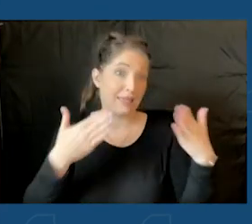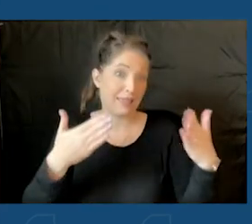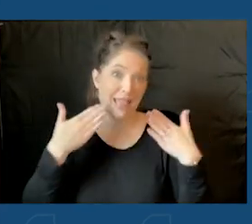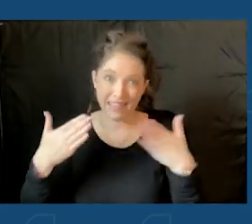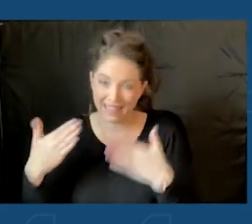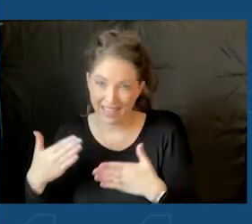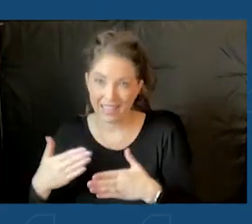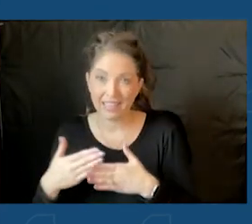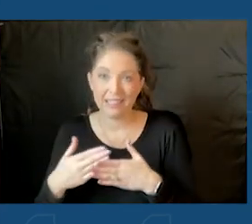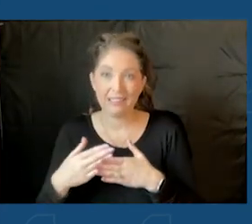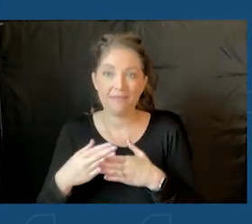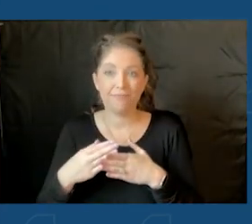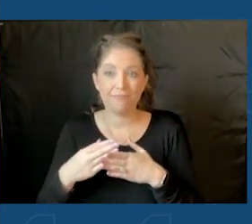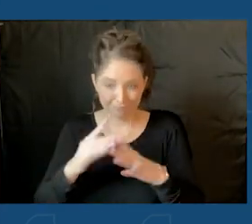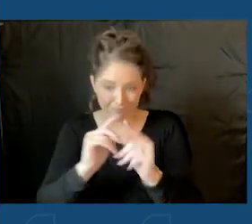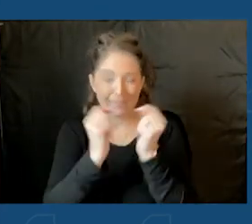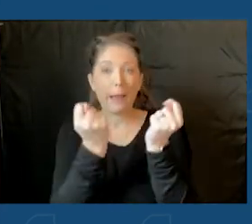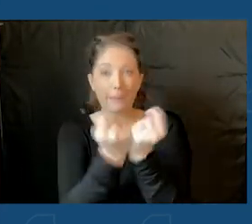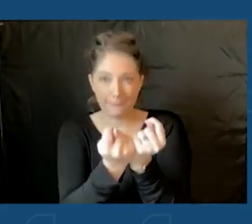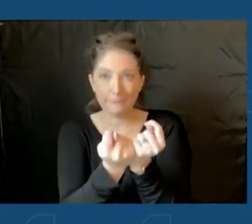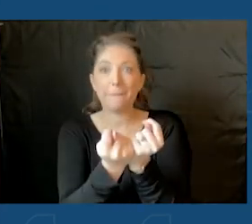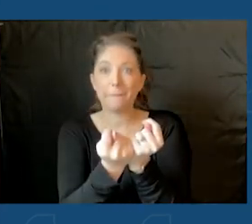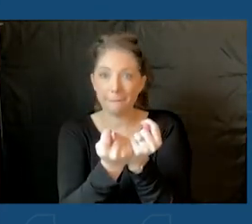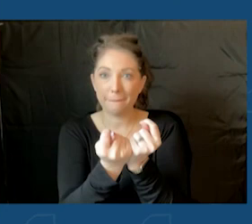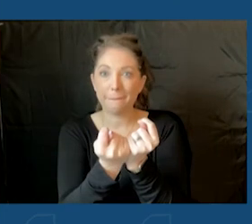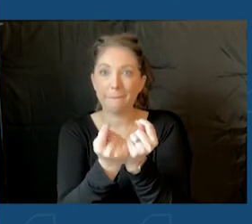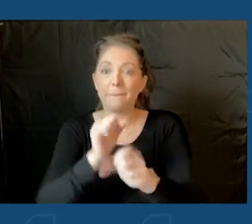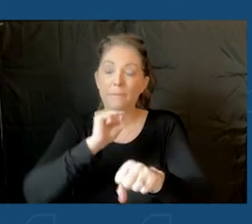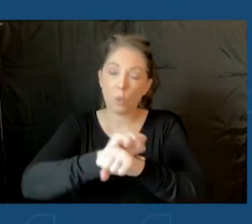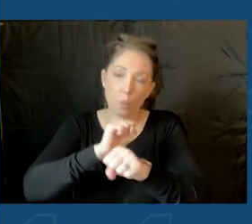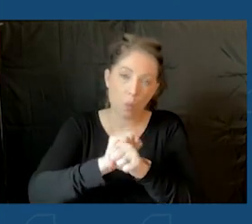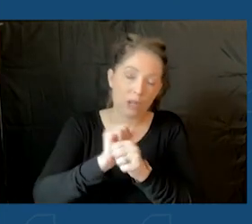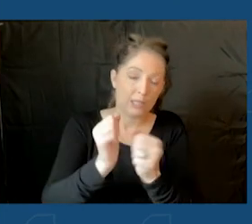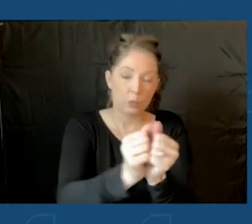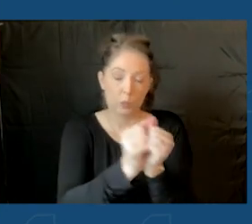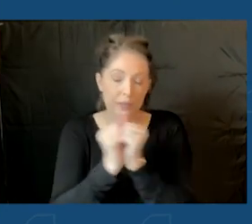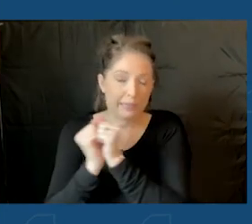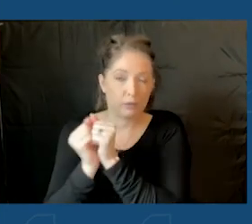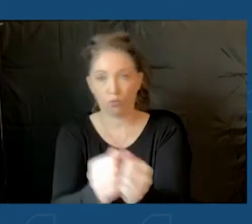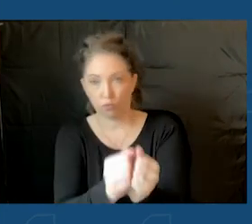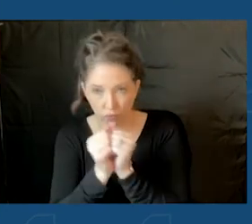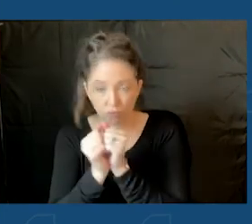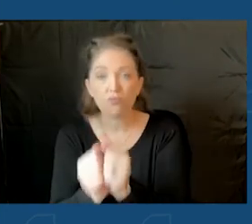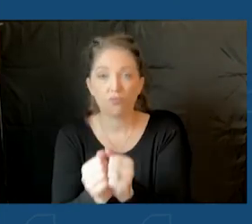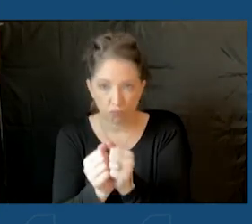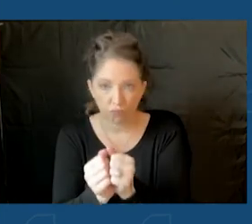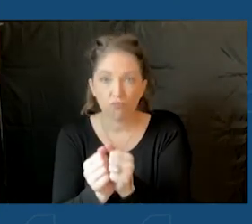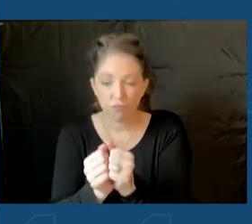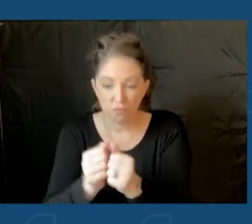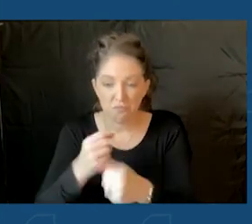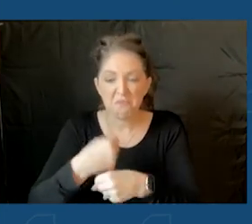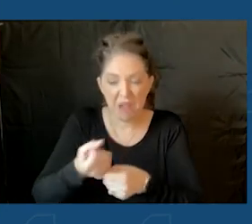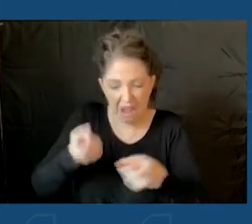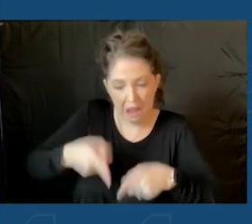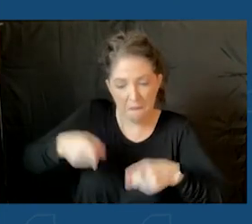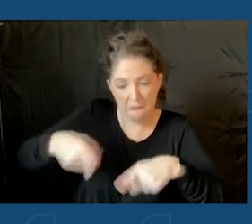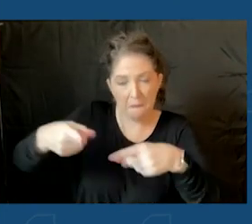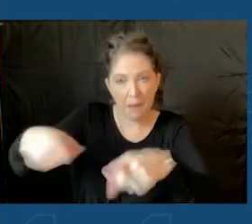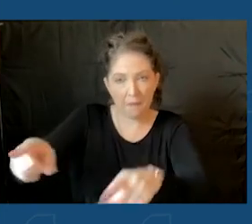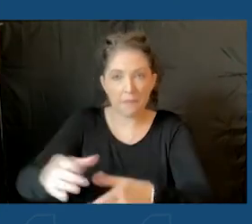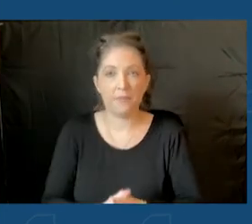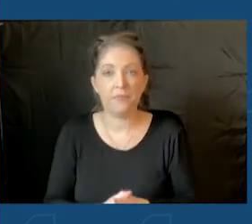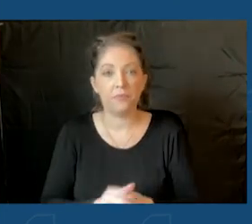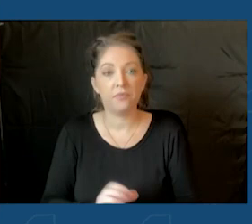a team working collectively together to get things done. First, you know, I'm a